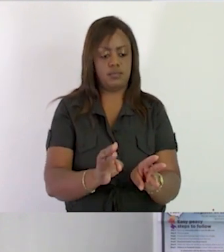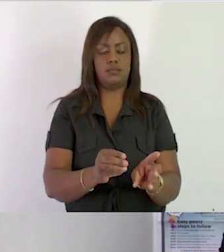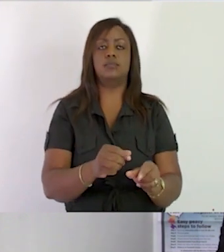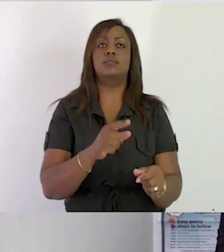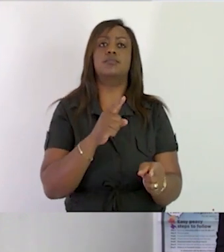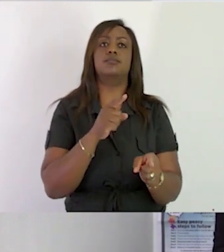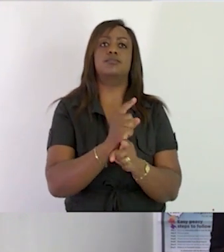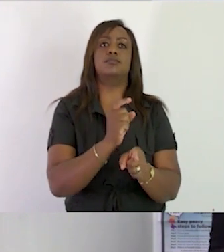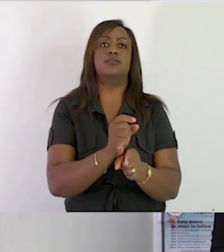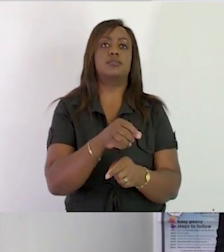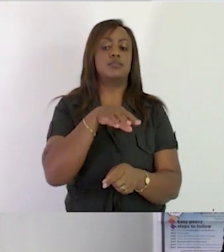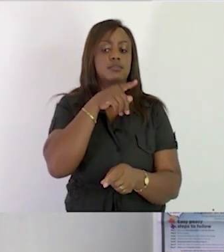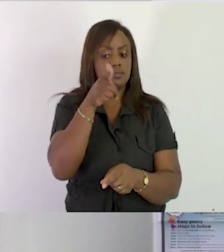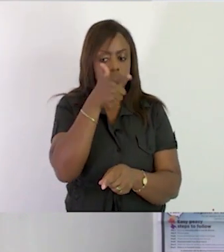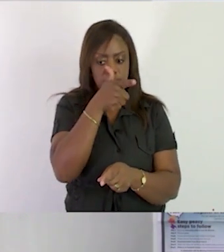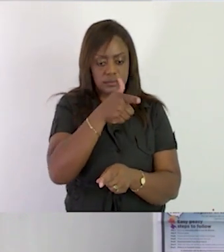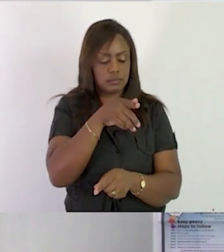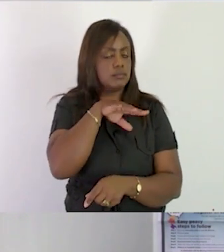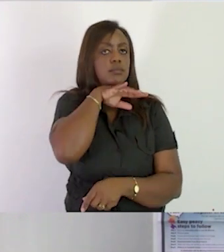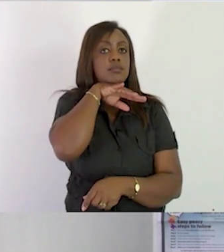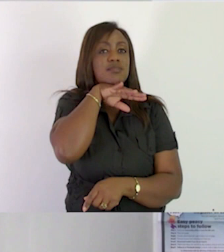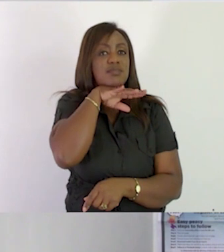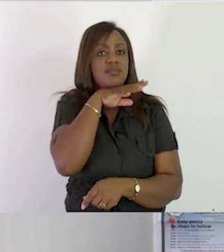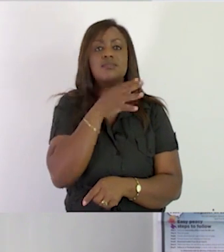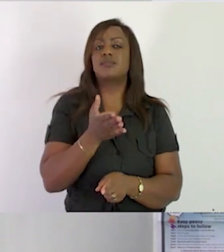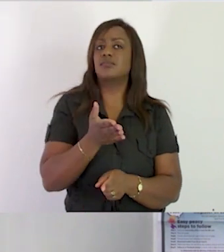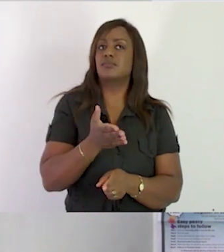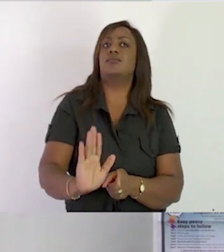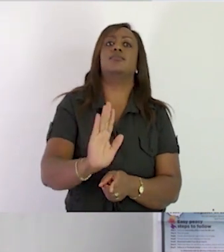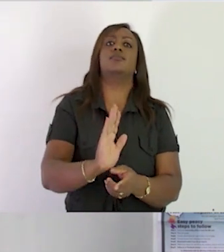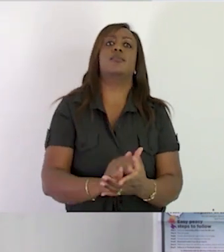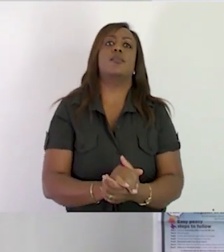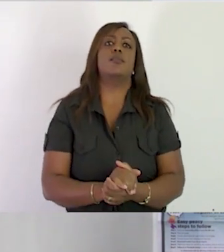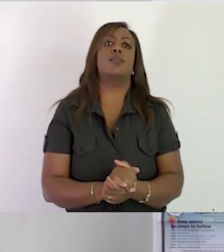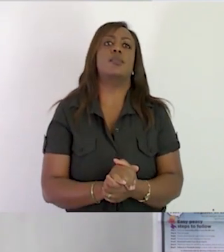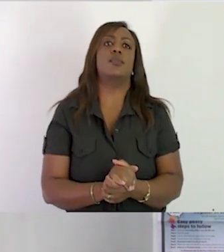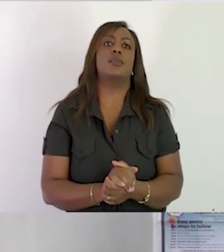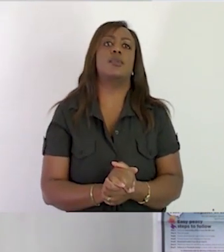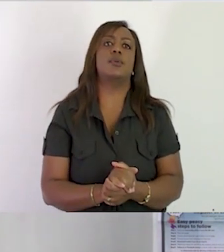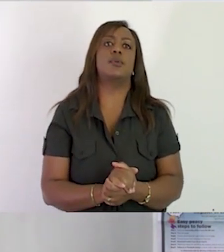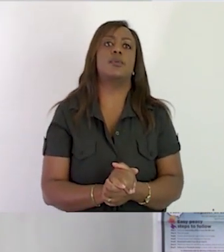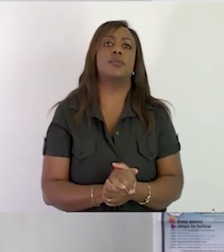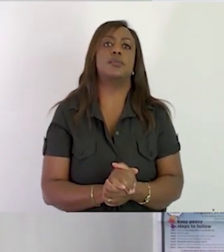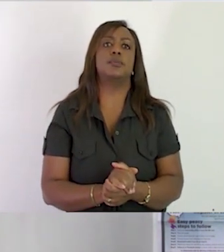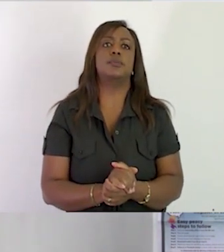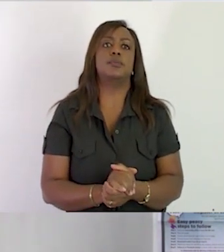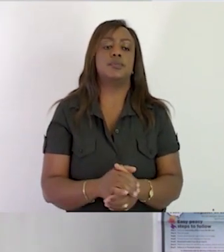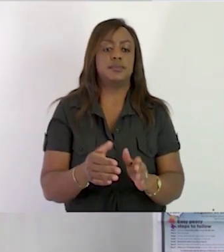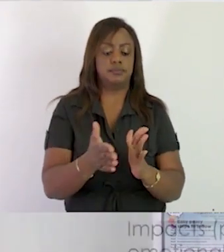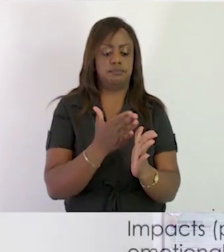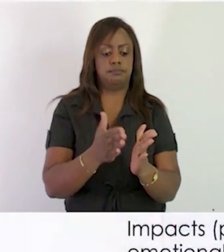method. And you should actually abstain. All right? Now, let's quickly turn to